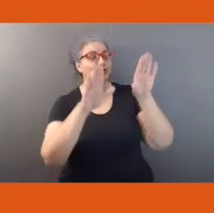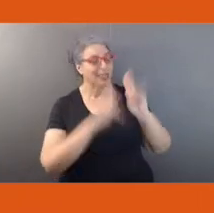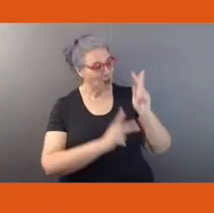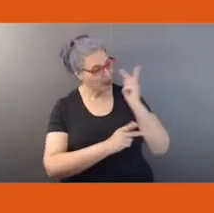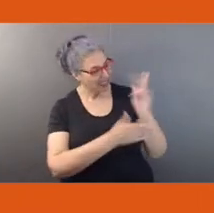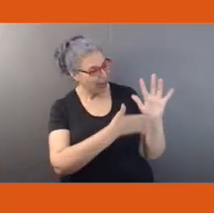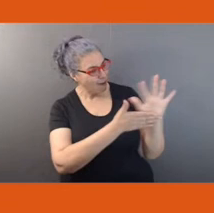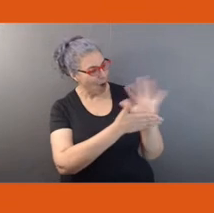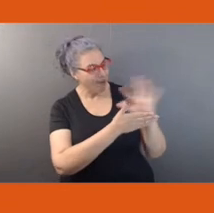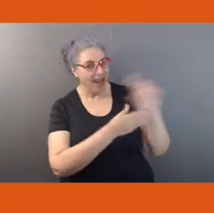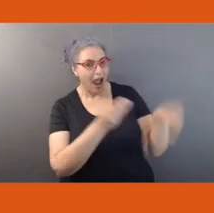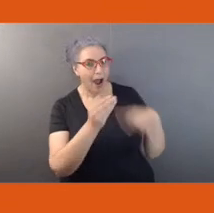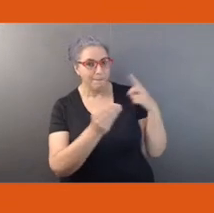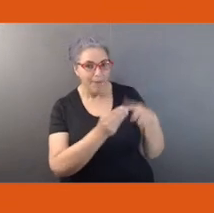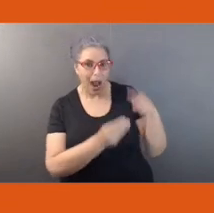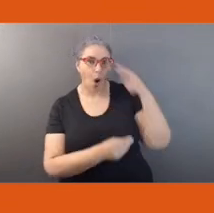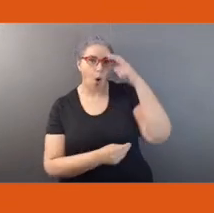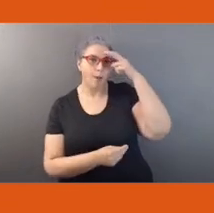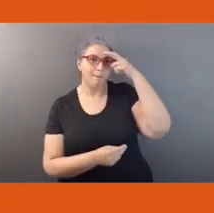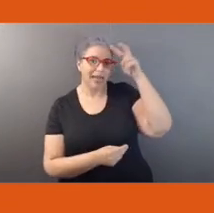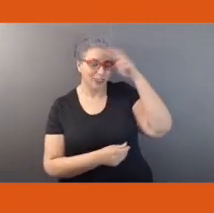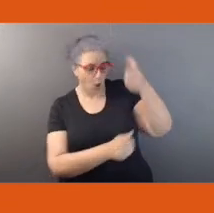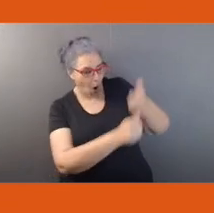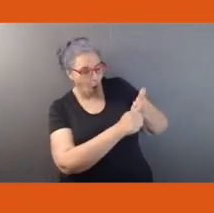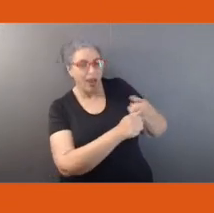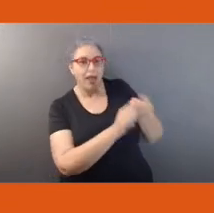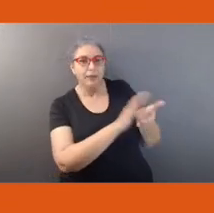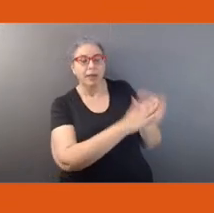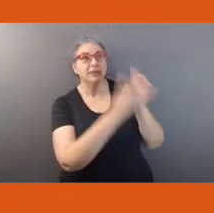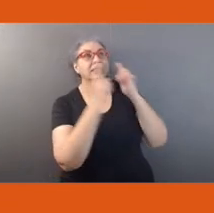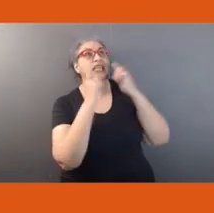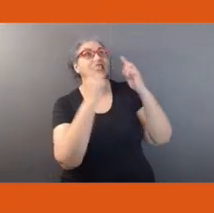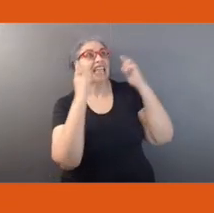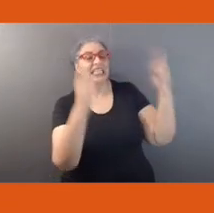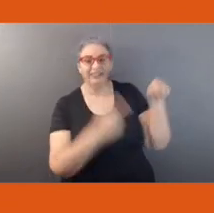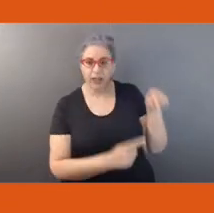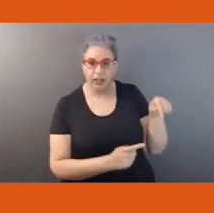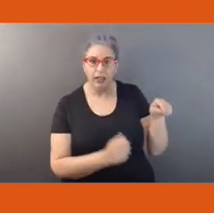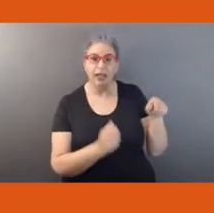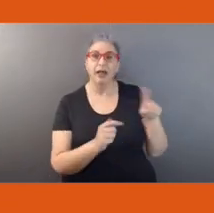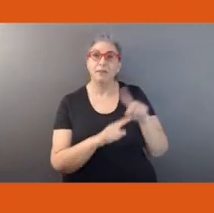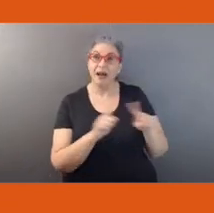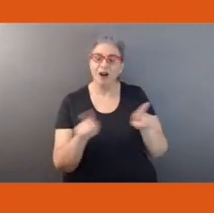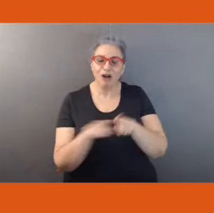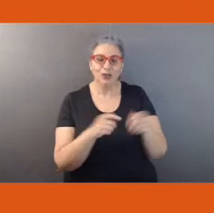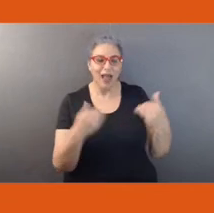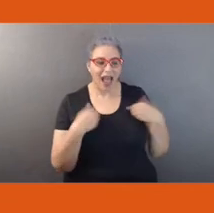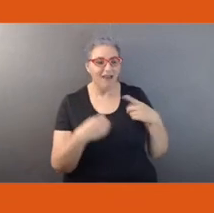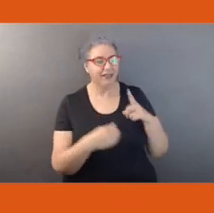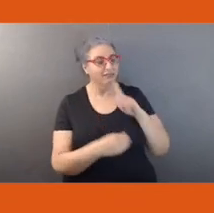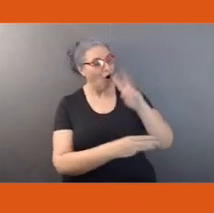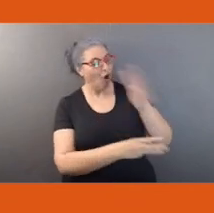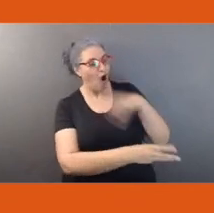see a movie about Mexico be so, so successful and done with such authenticity.